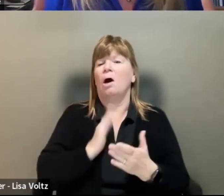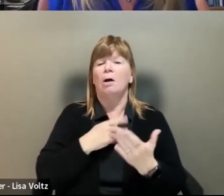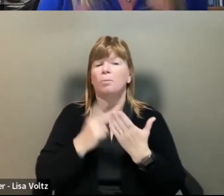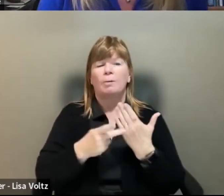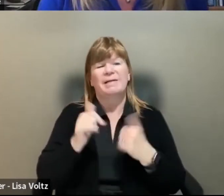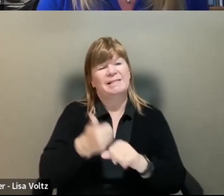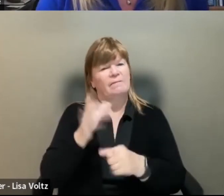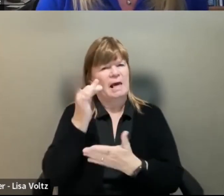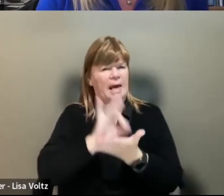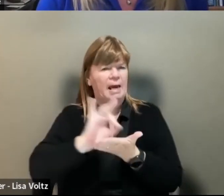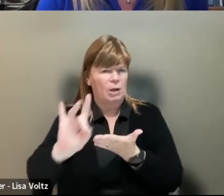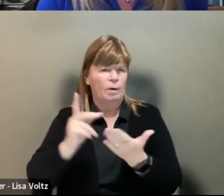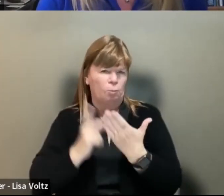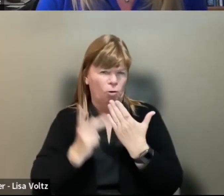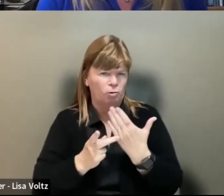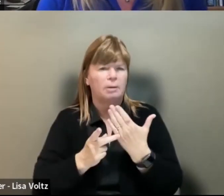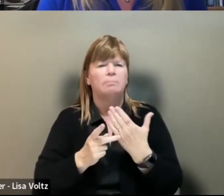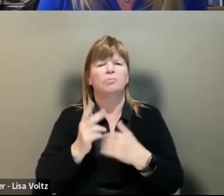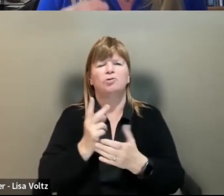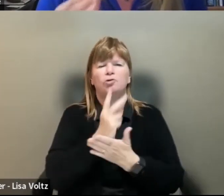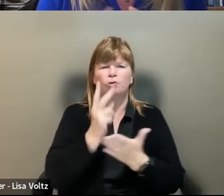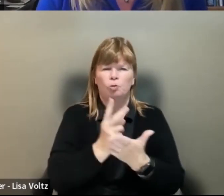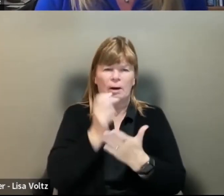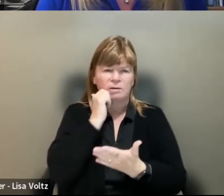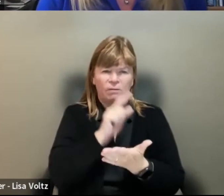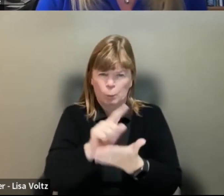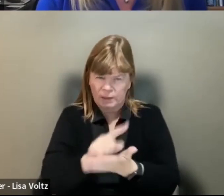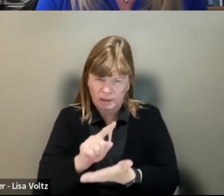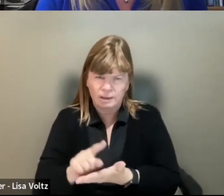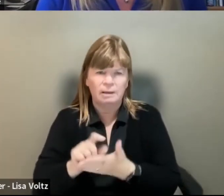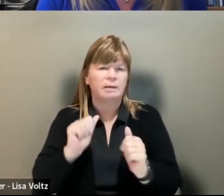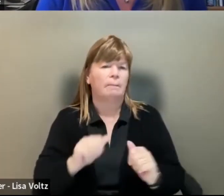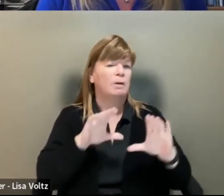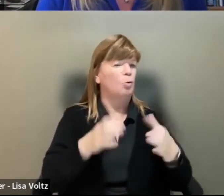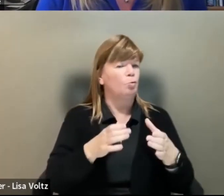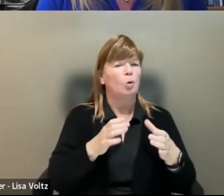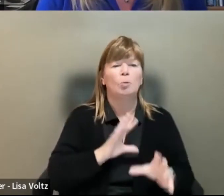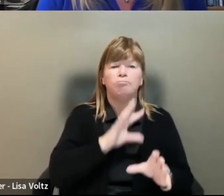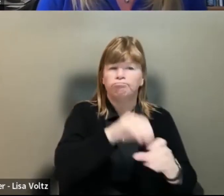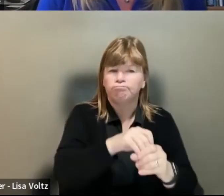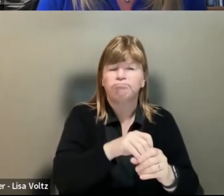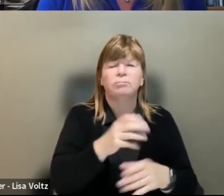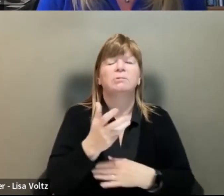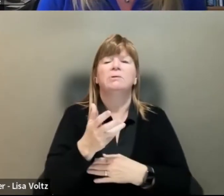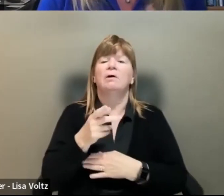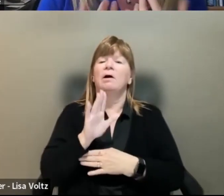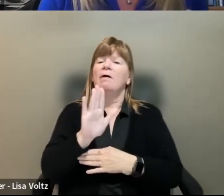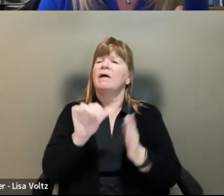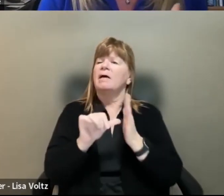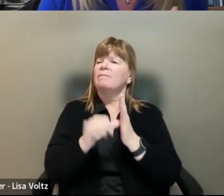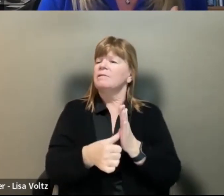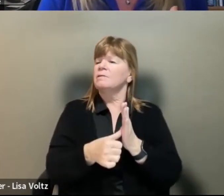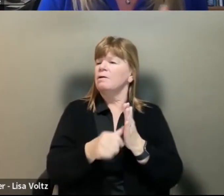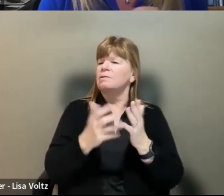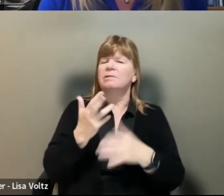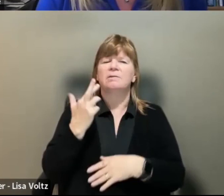program. You meet 2 hours a week, and it can be a group intervention, and it emphasizes